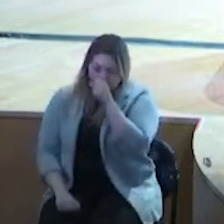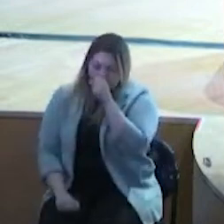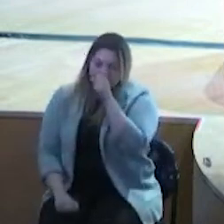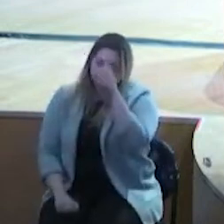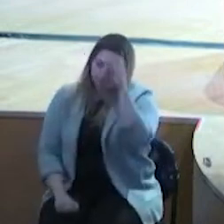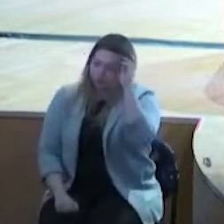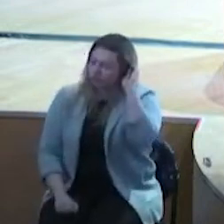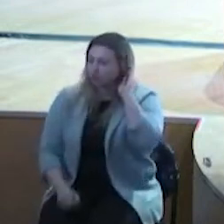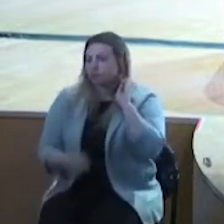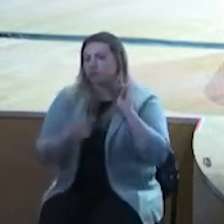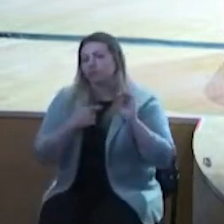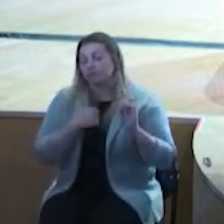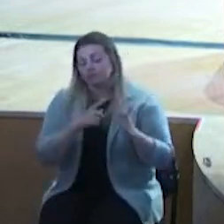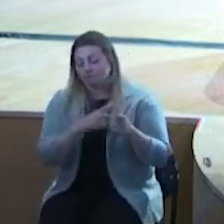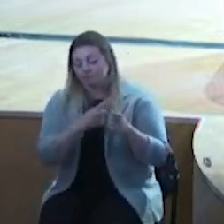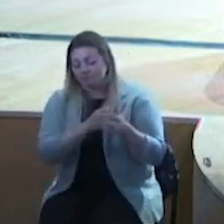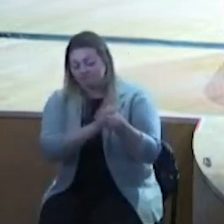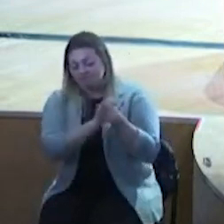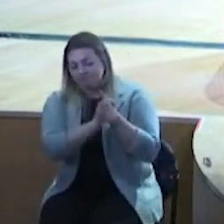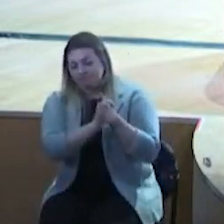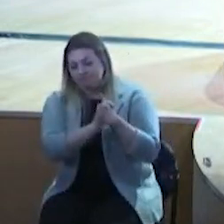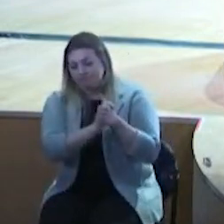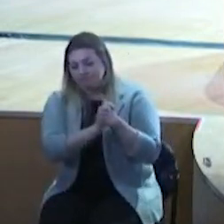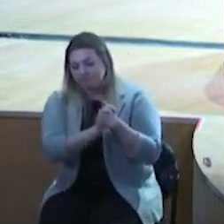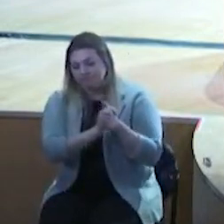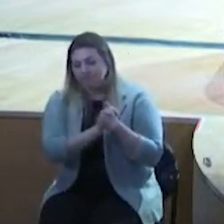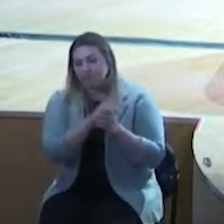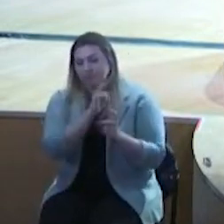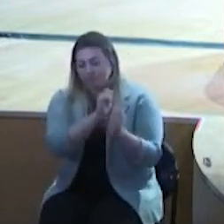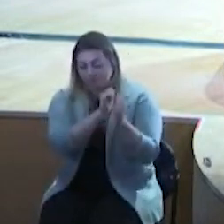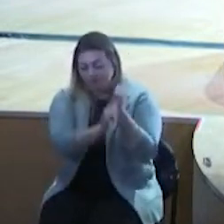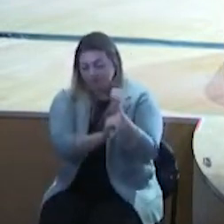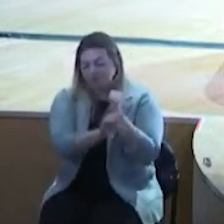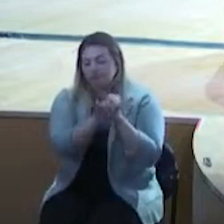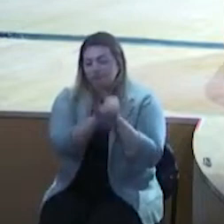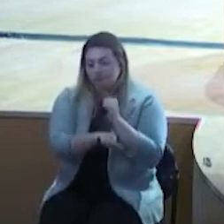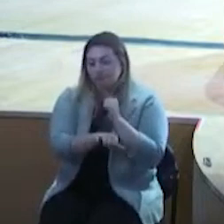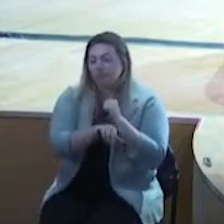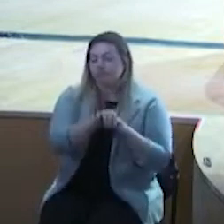first of all, congratulations on the passage of the Act